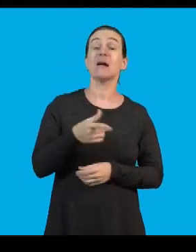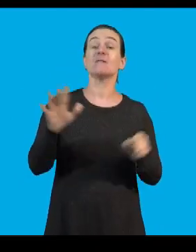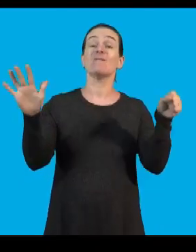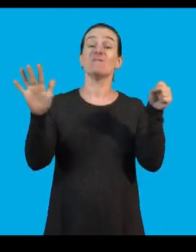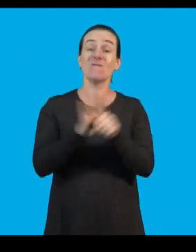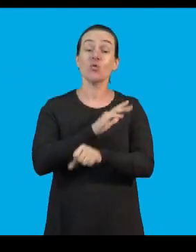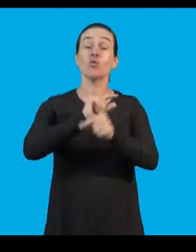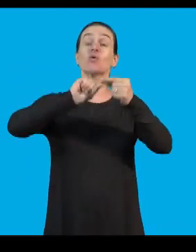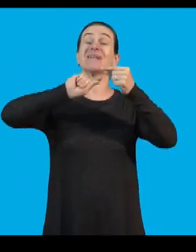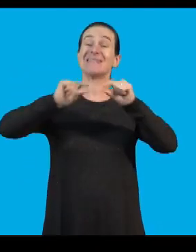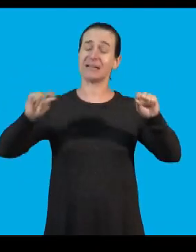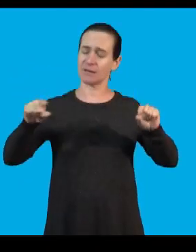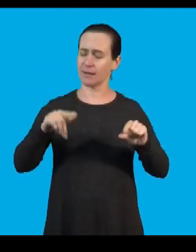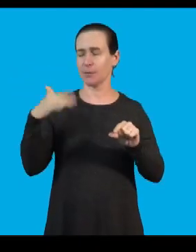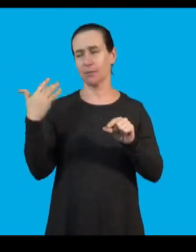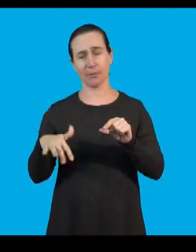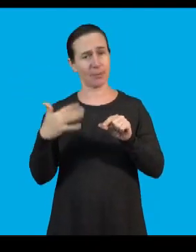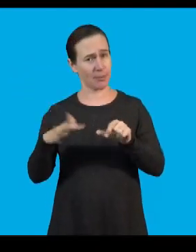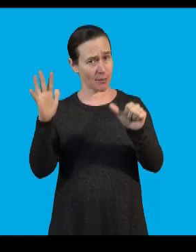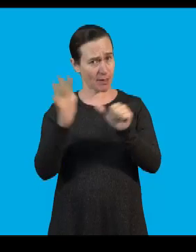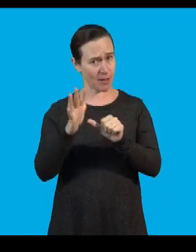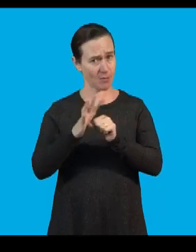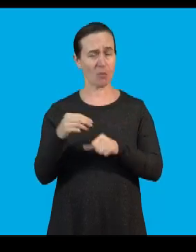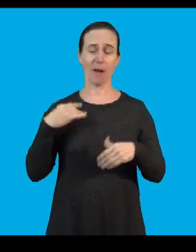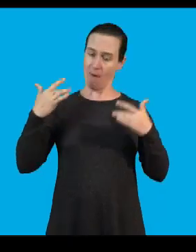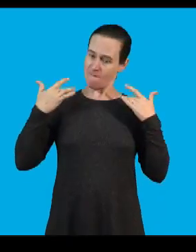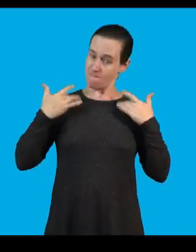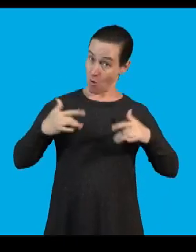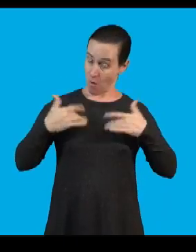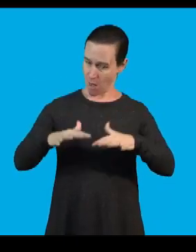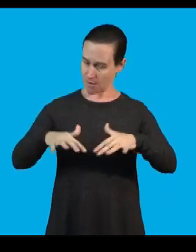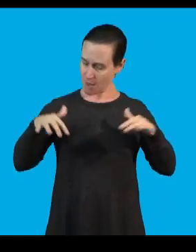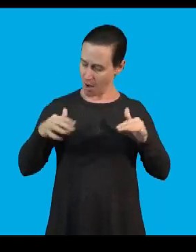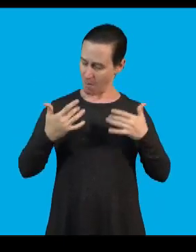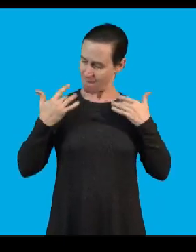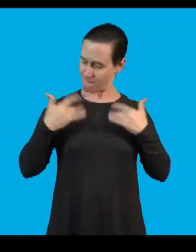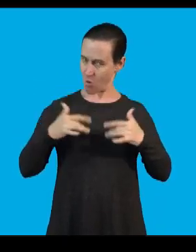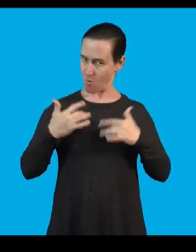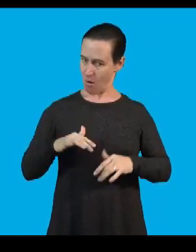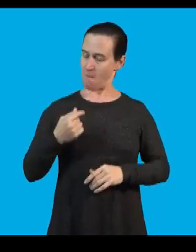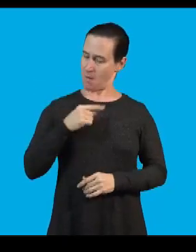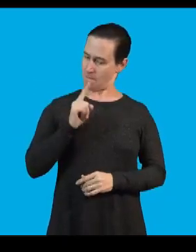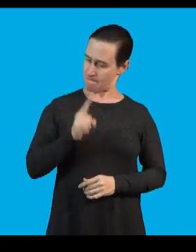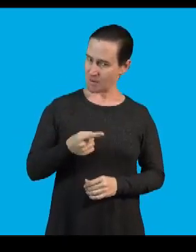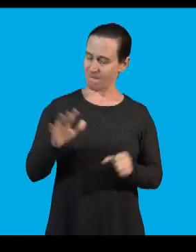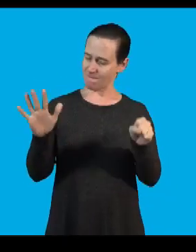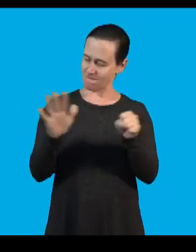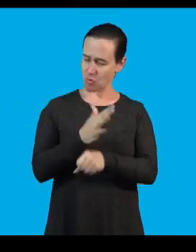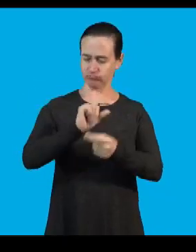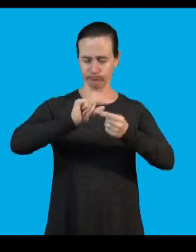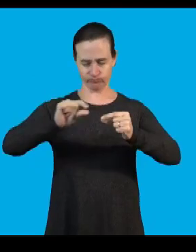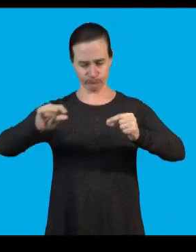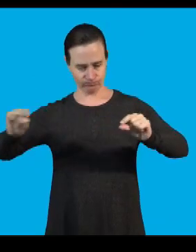full sentences. Remember, you are in a formal setting, so you need to respond in that way as